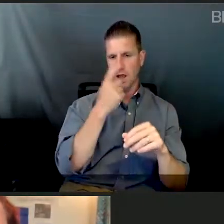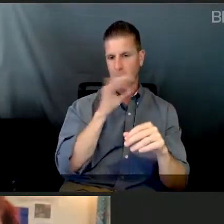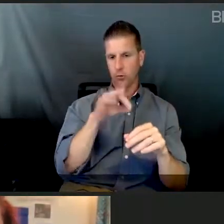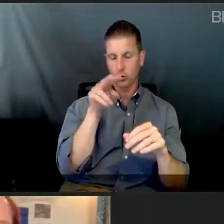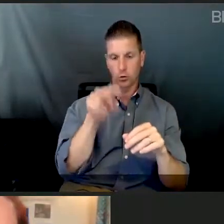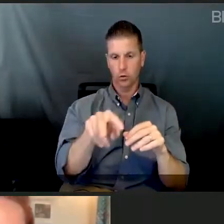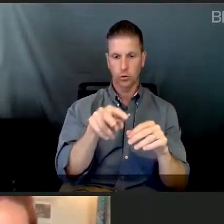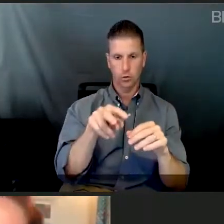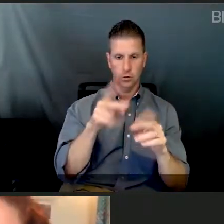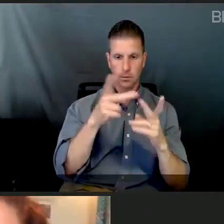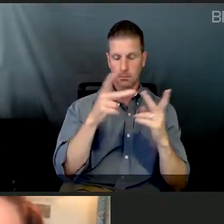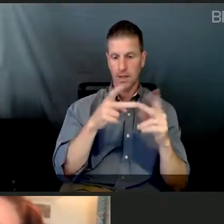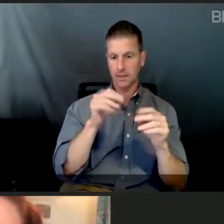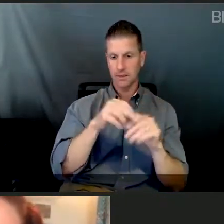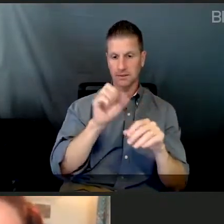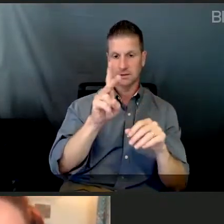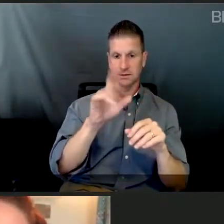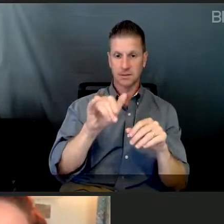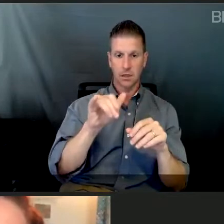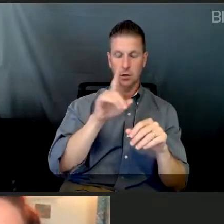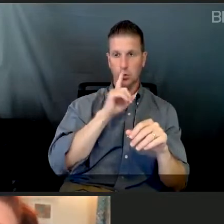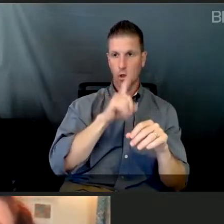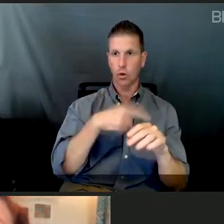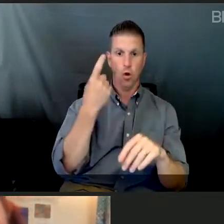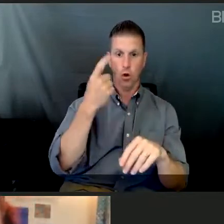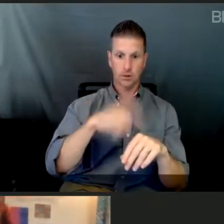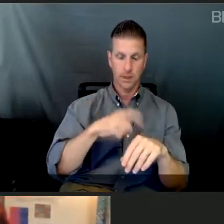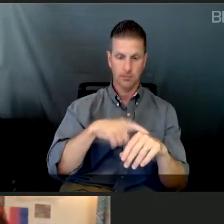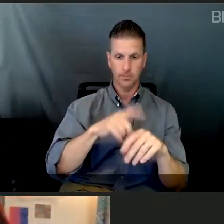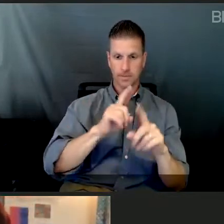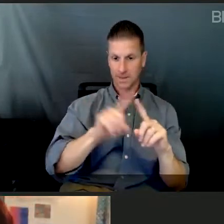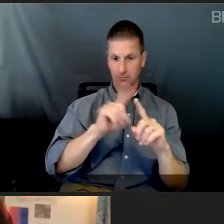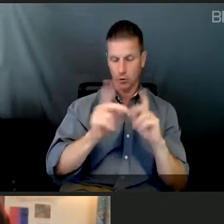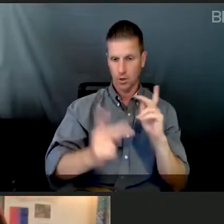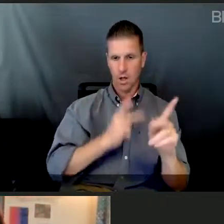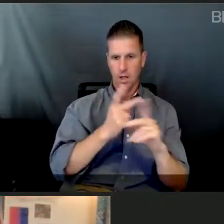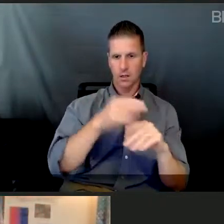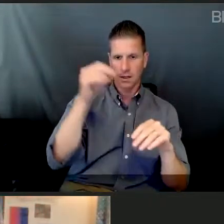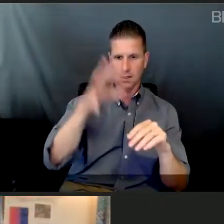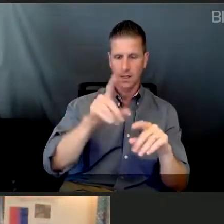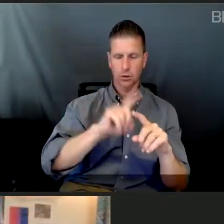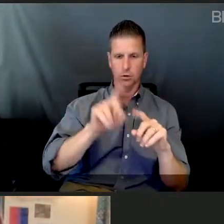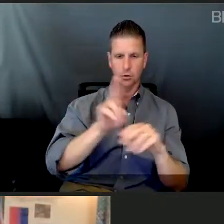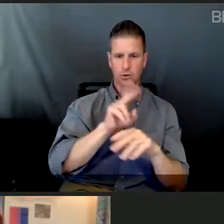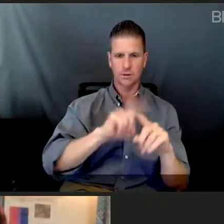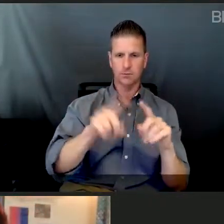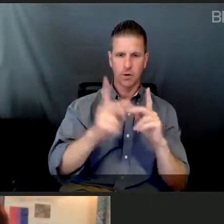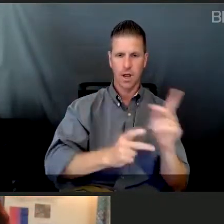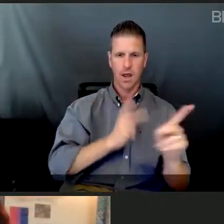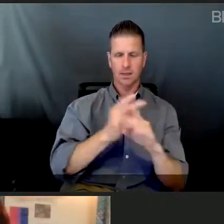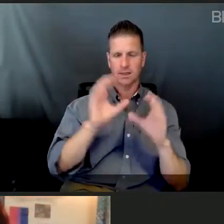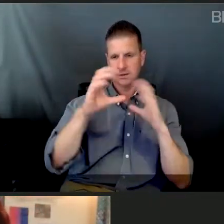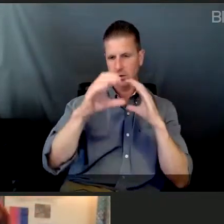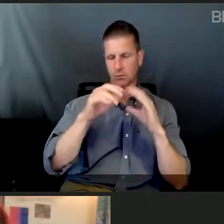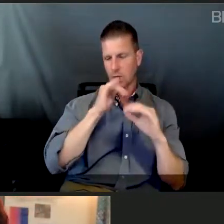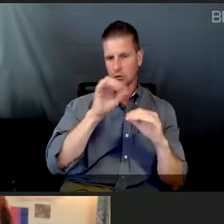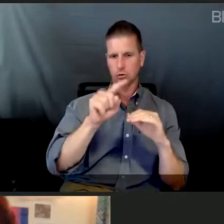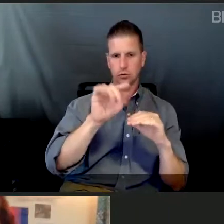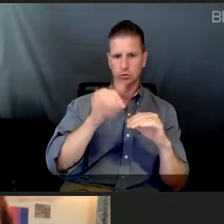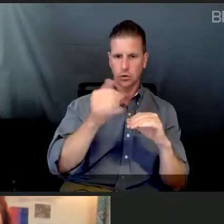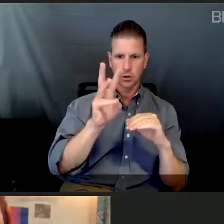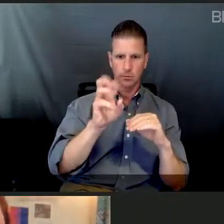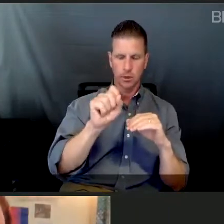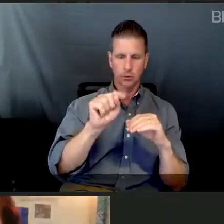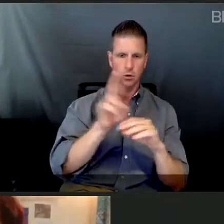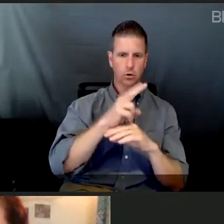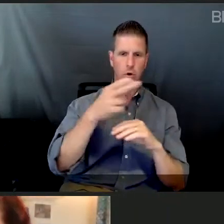a place in the sky for a really long time with different kinds of light, so you're using different kinds of telescopes, not just JWST, you're using the Hubble